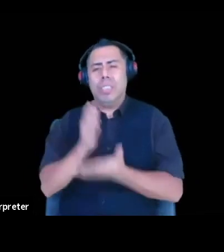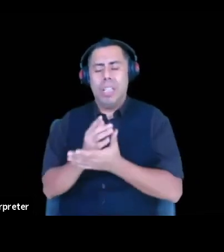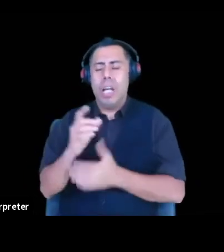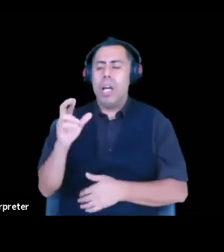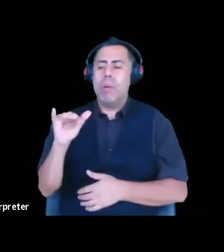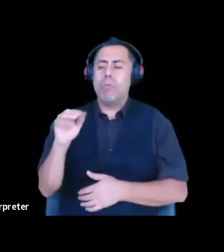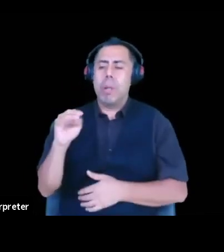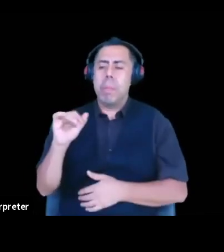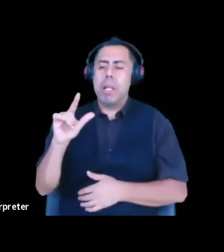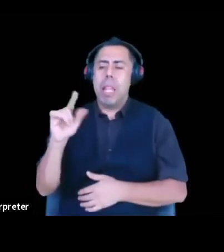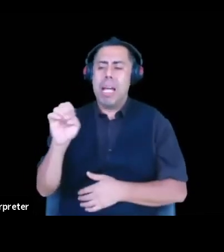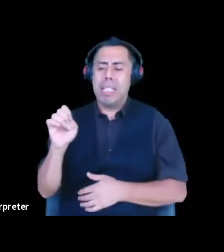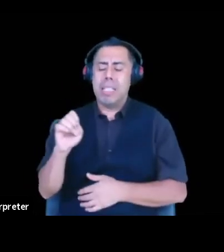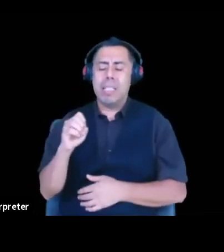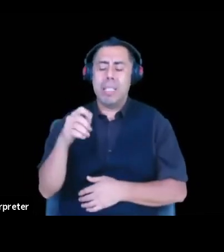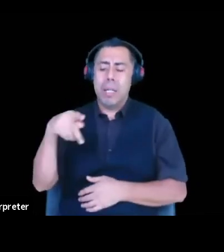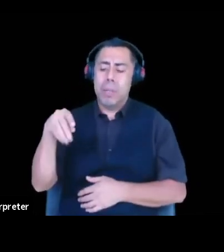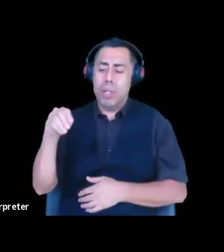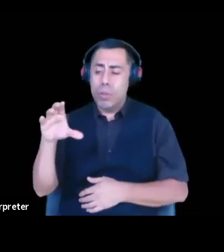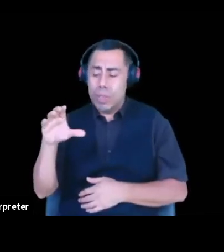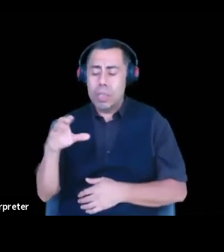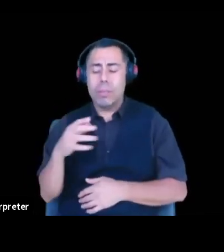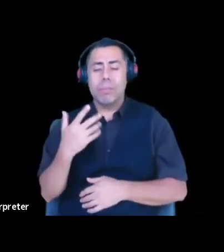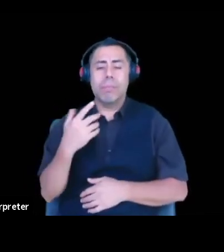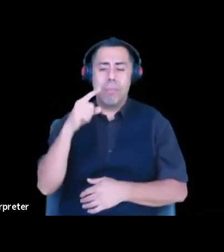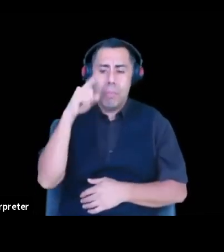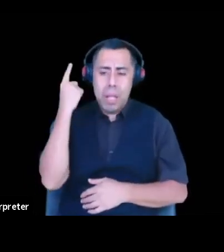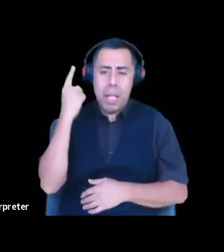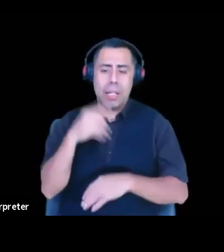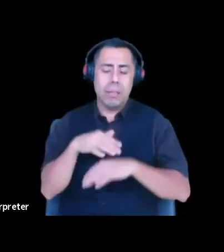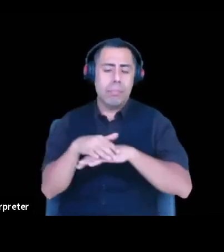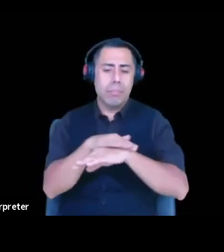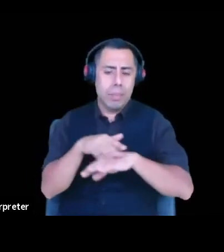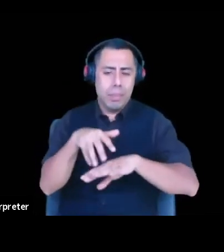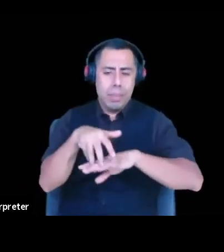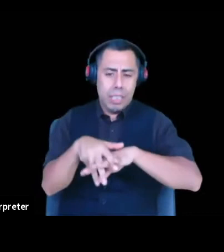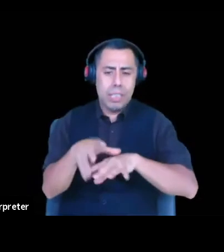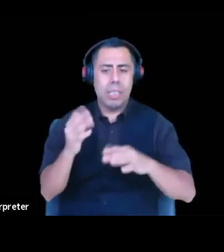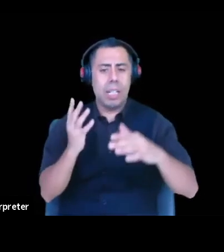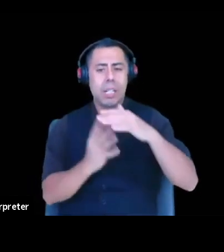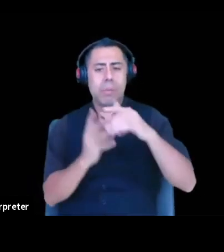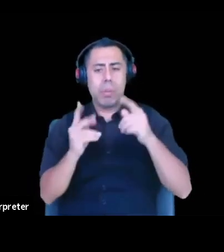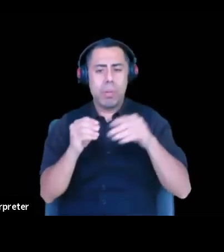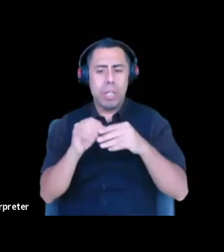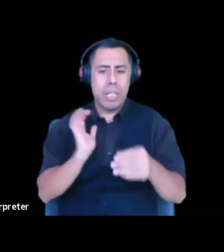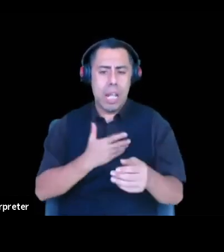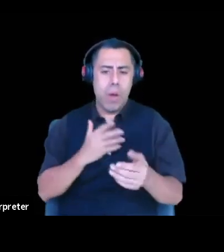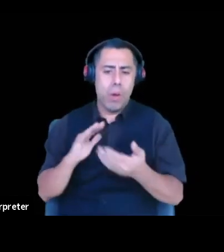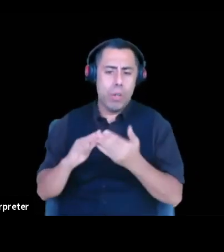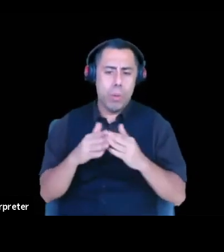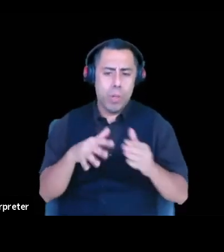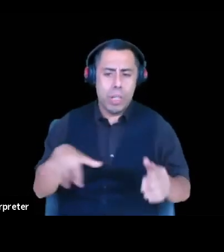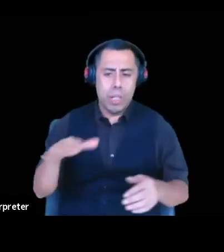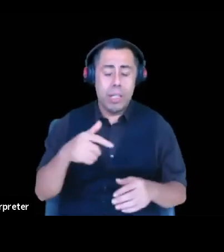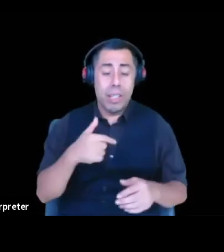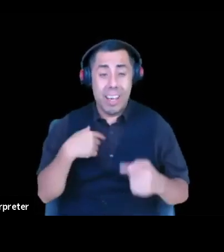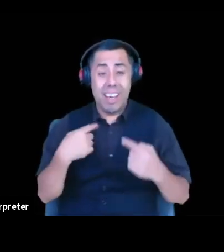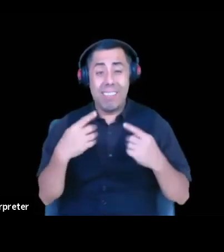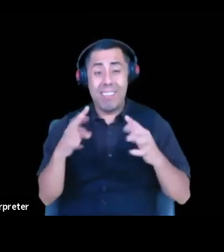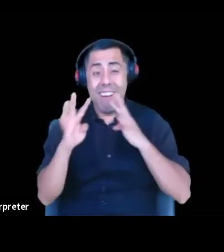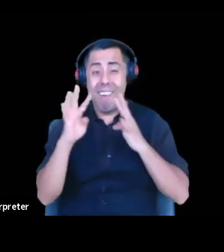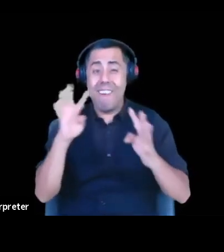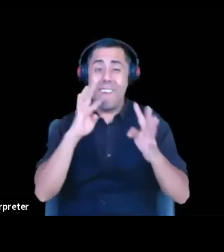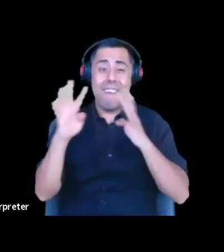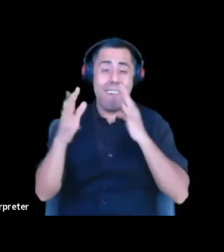people within our own communities. And you know, I've said a lot. I've yelled a lot, but this was